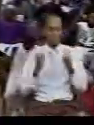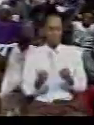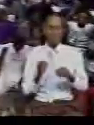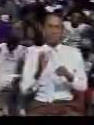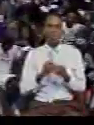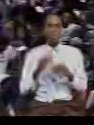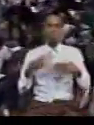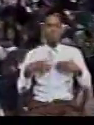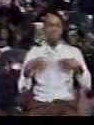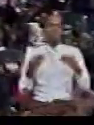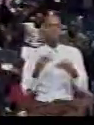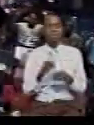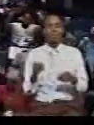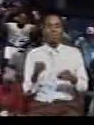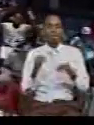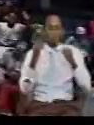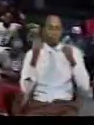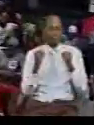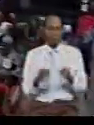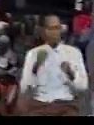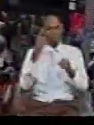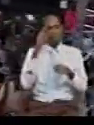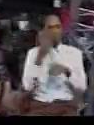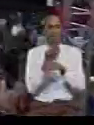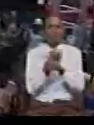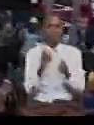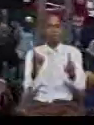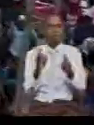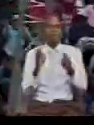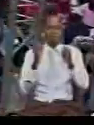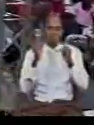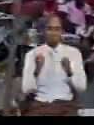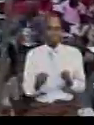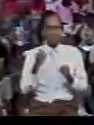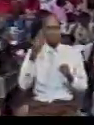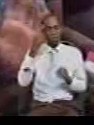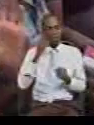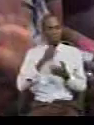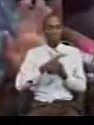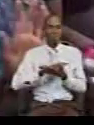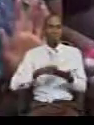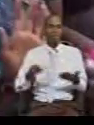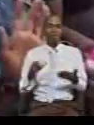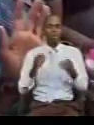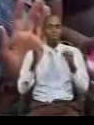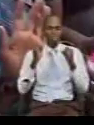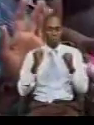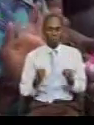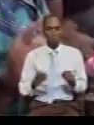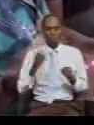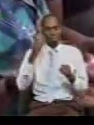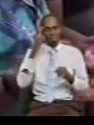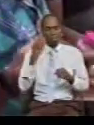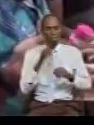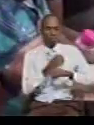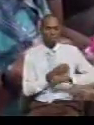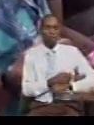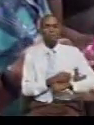healing. Power for deliverance. Power for sanctification. Power for